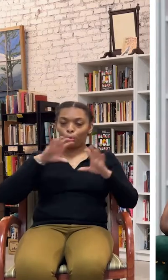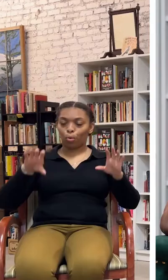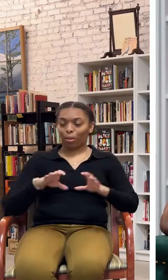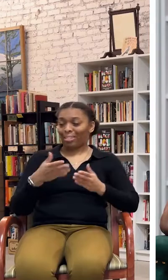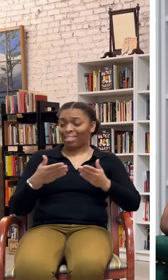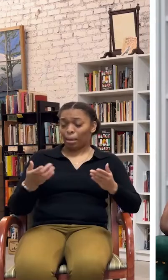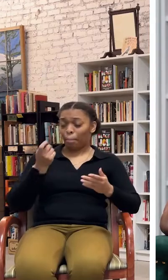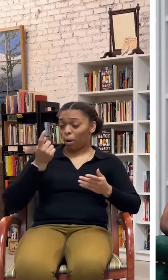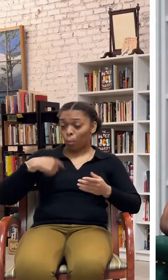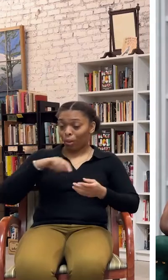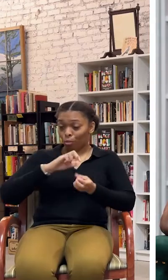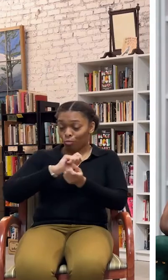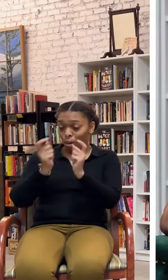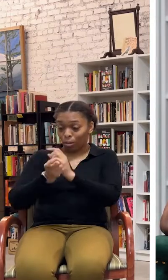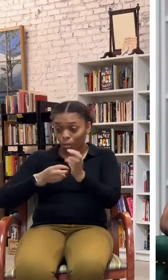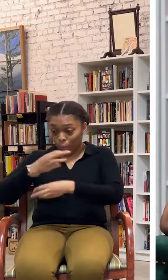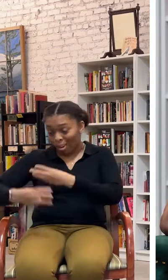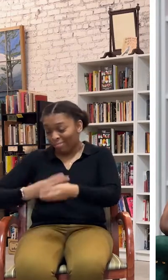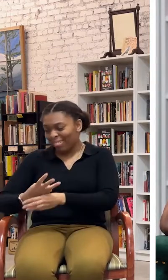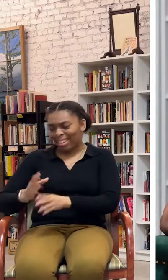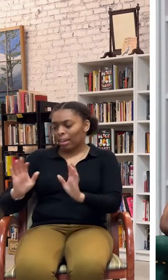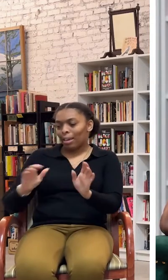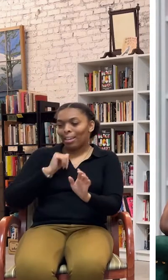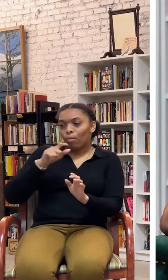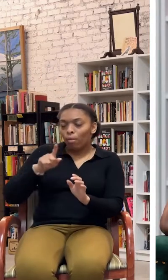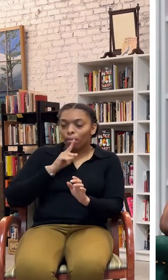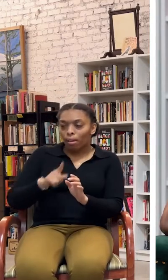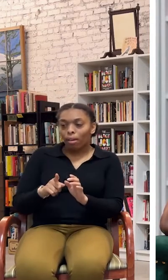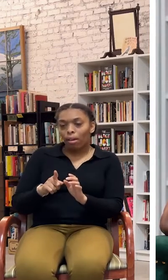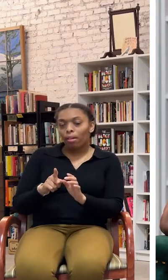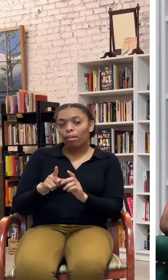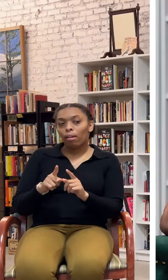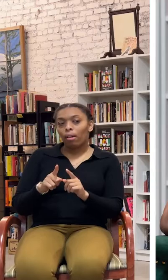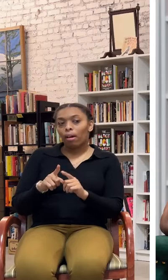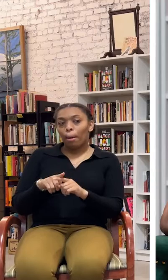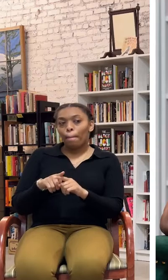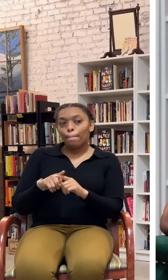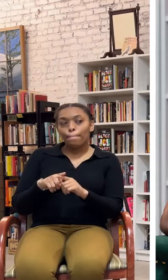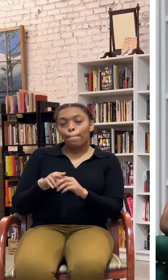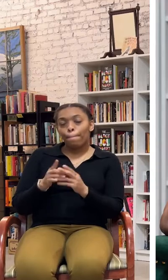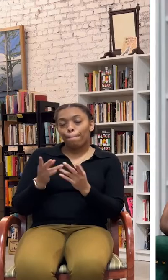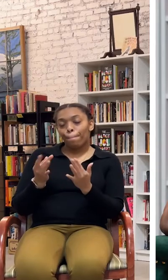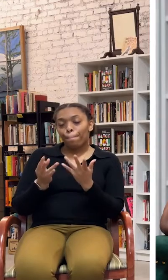changing the world? Not necessarily. You come back to this refrain again and again. The